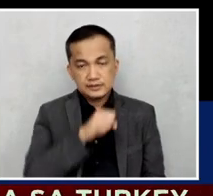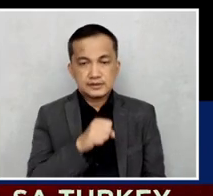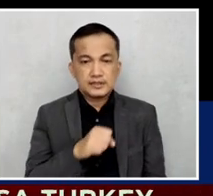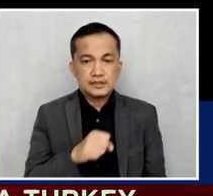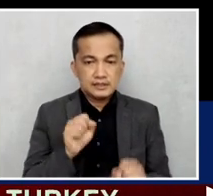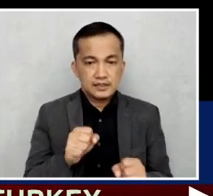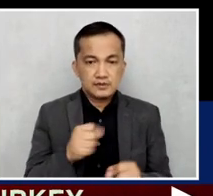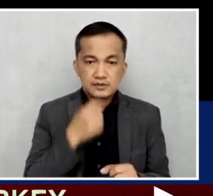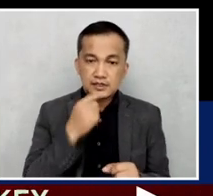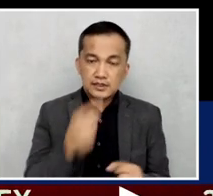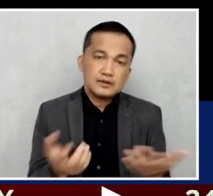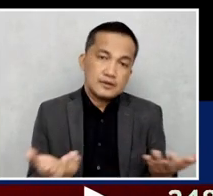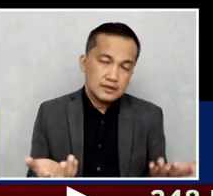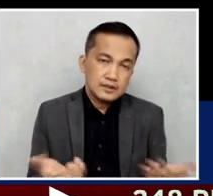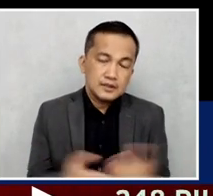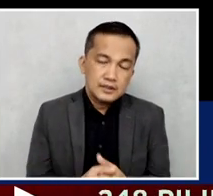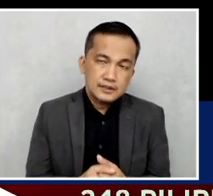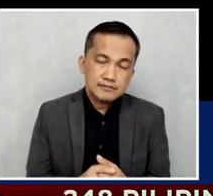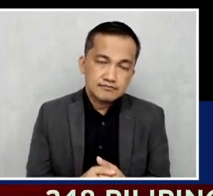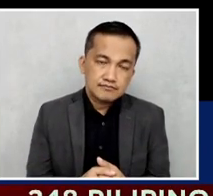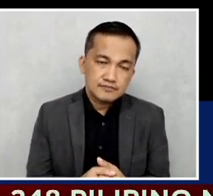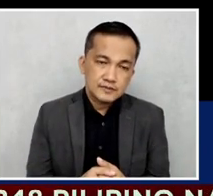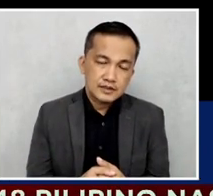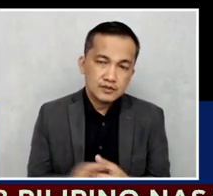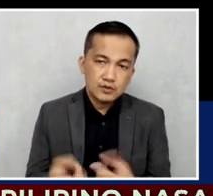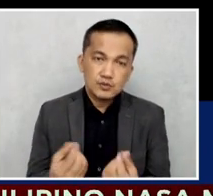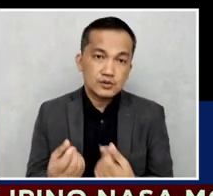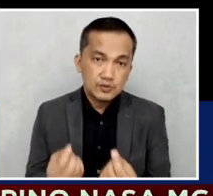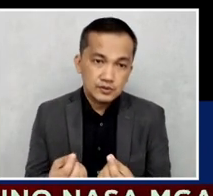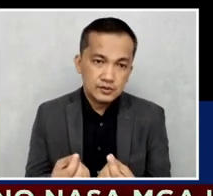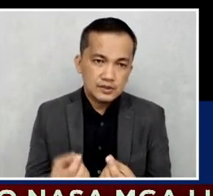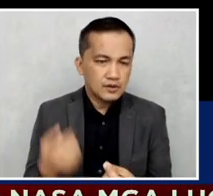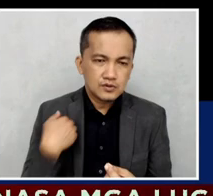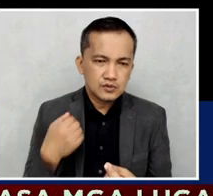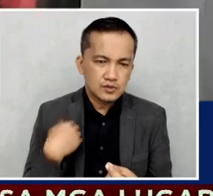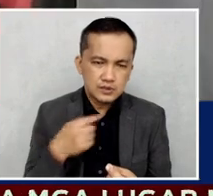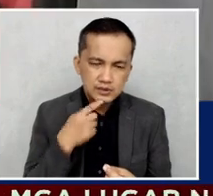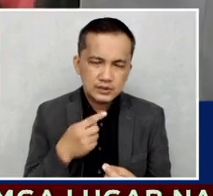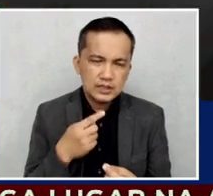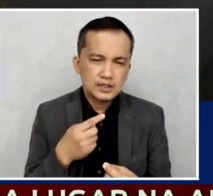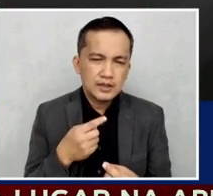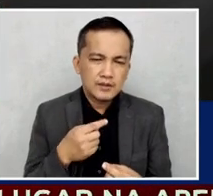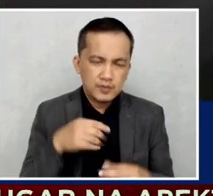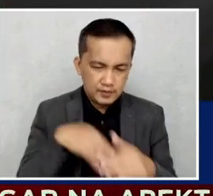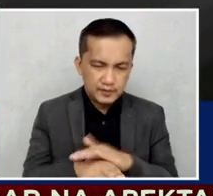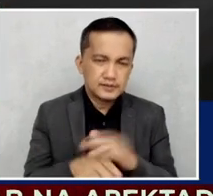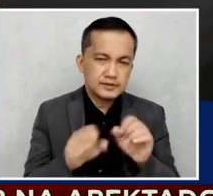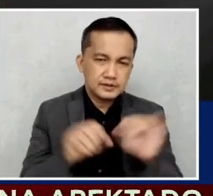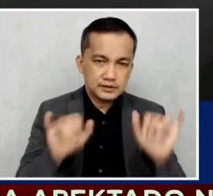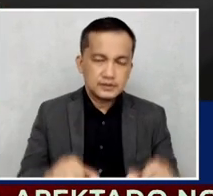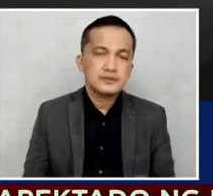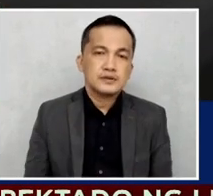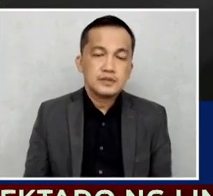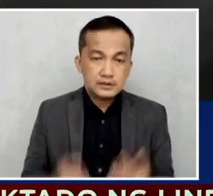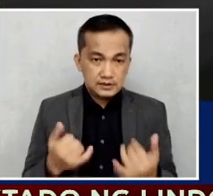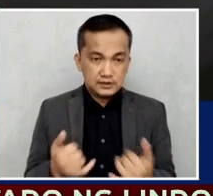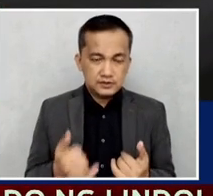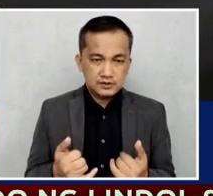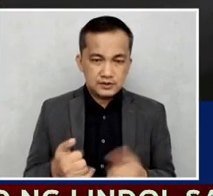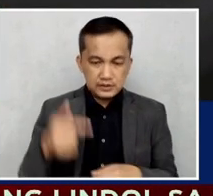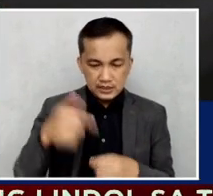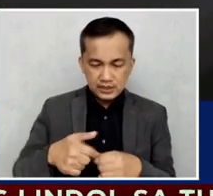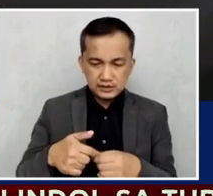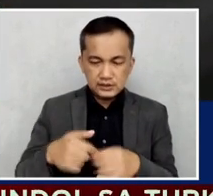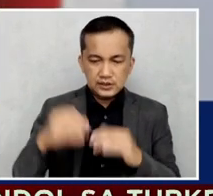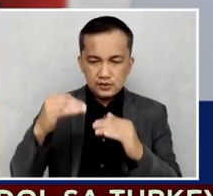said that the measures that we have taken have not yet gone through the system. As of now, with fuel prices going